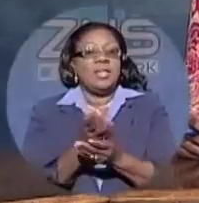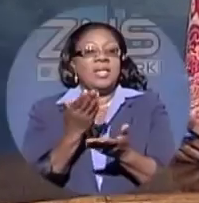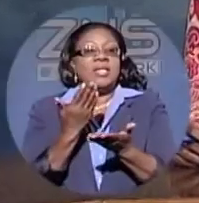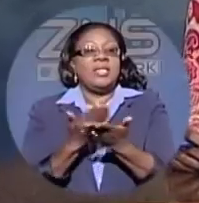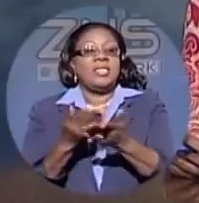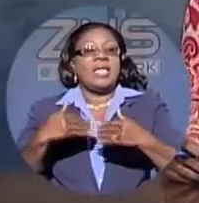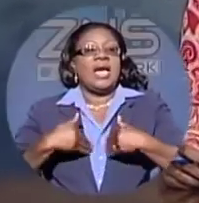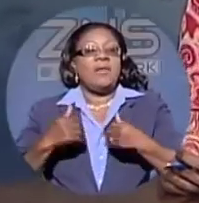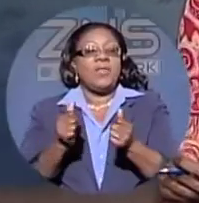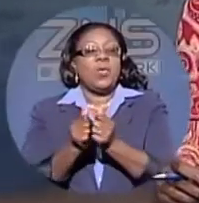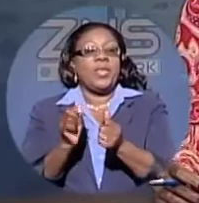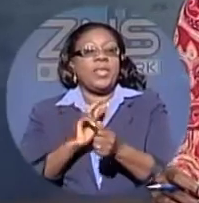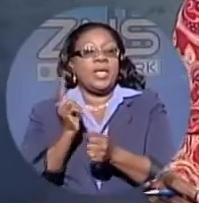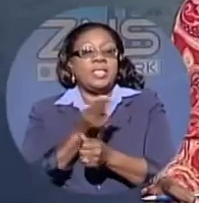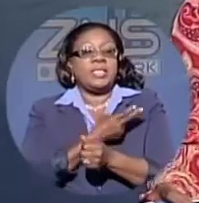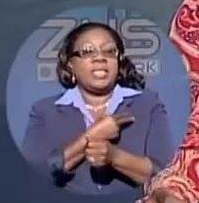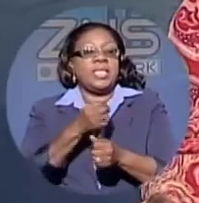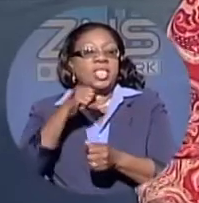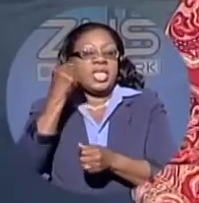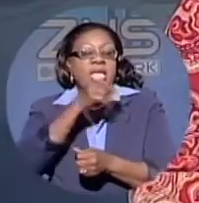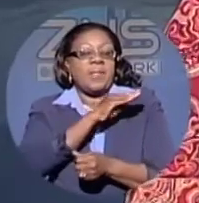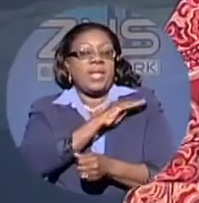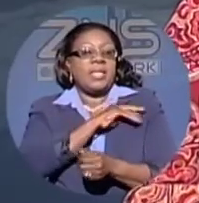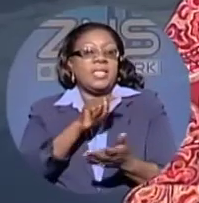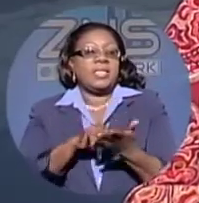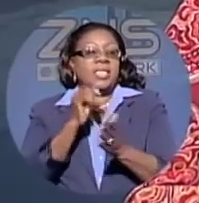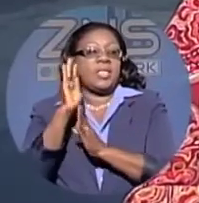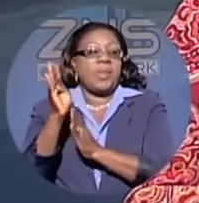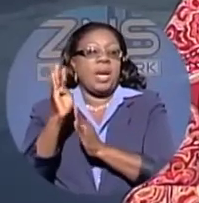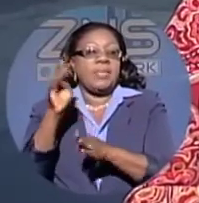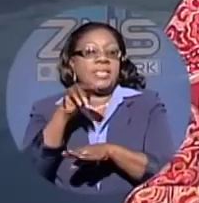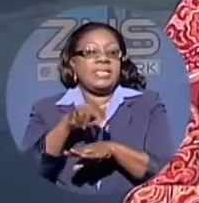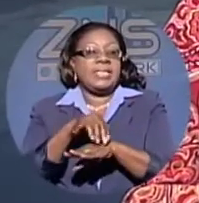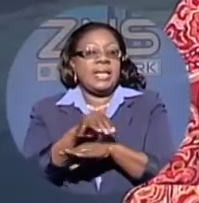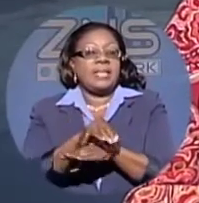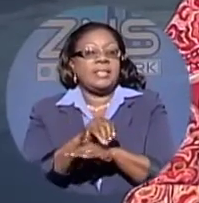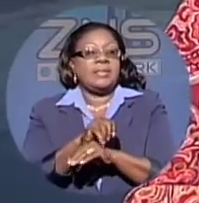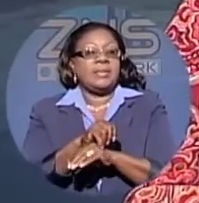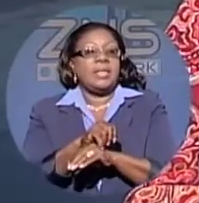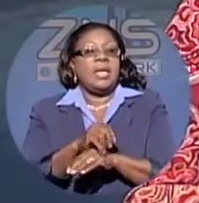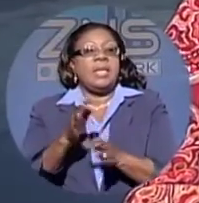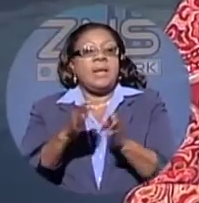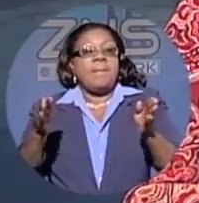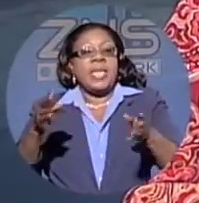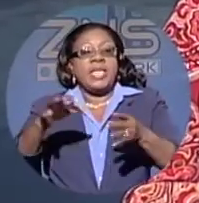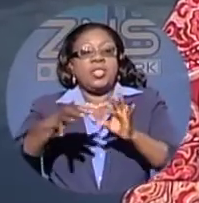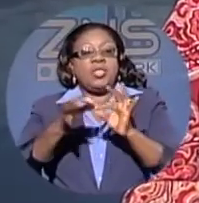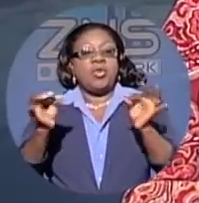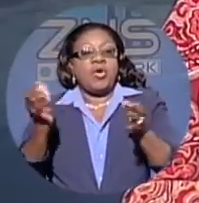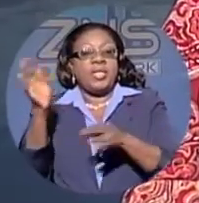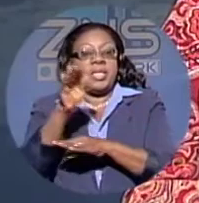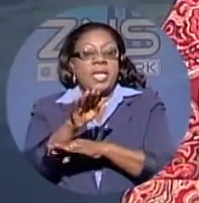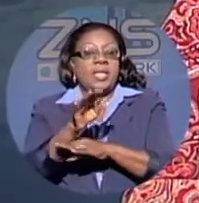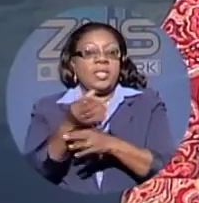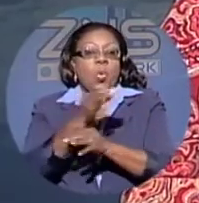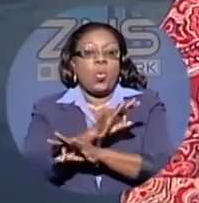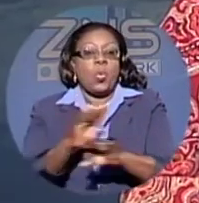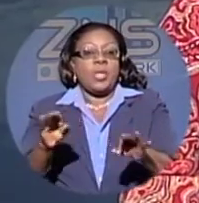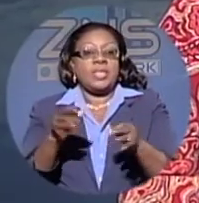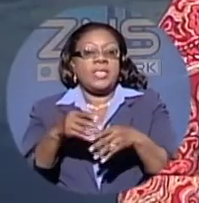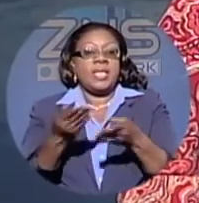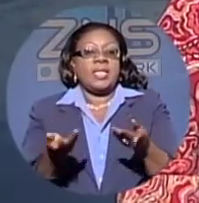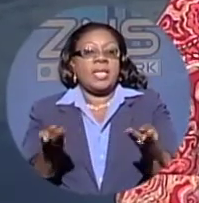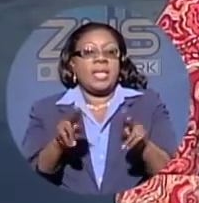It's good to have you along this evening. I'm Shanique Miller. This is The Bahamas Tonight National Report. The big story tonight, the worst-case scenario